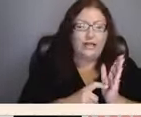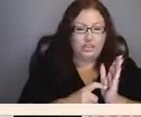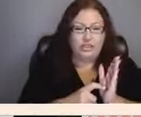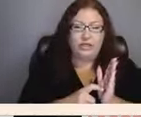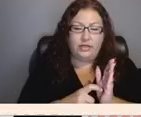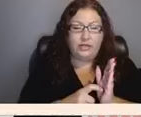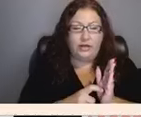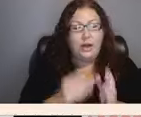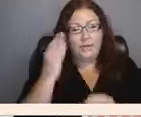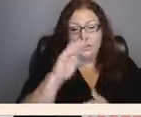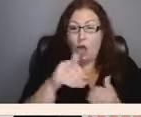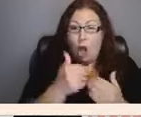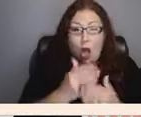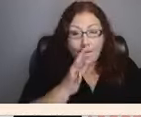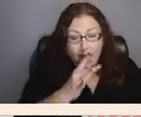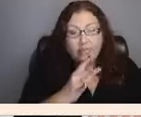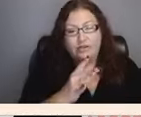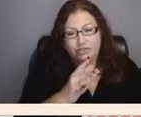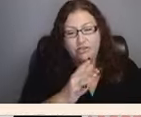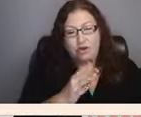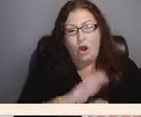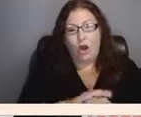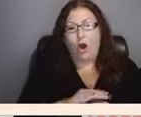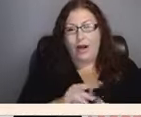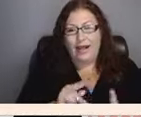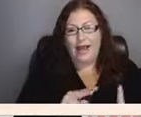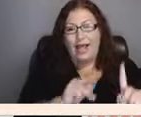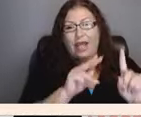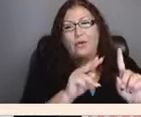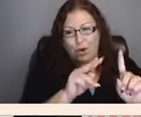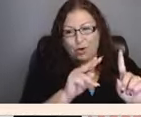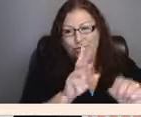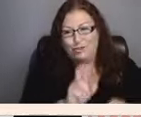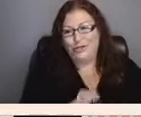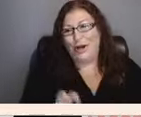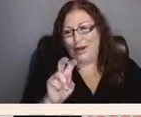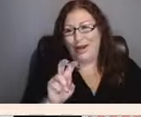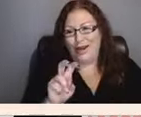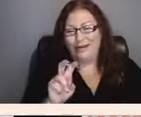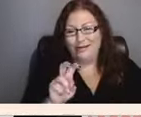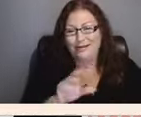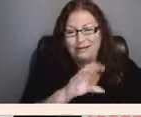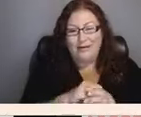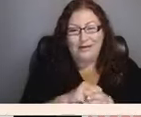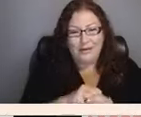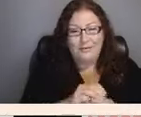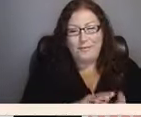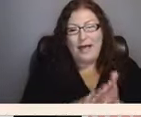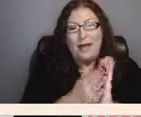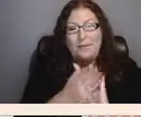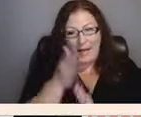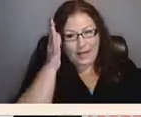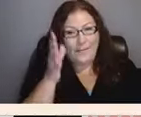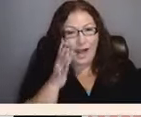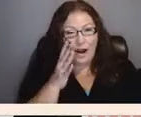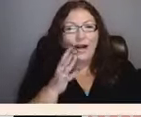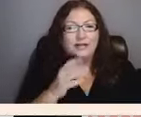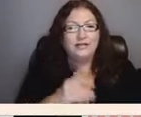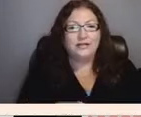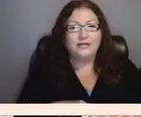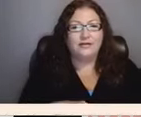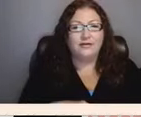all mothers are on a hero's journey and stepping into parenthood, into the unknown world. So